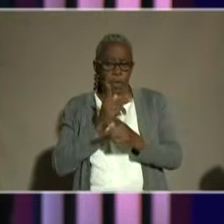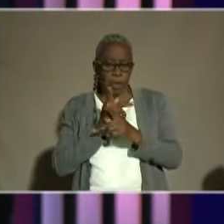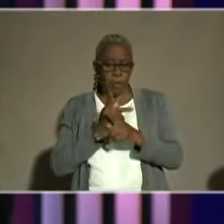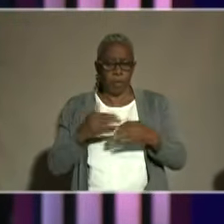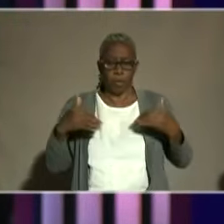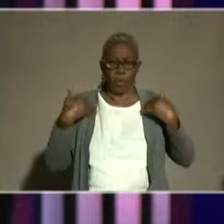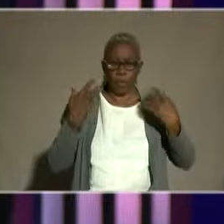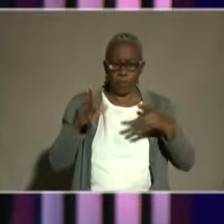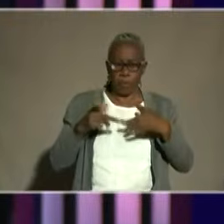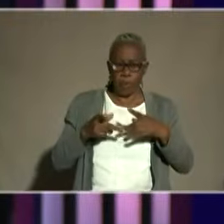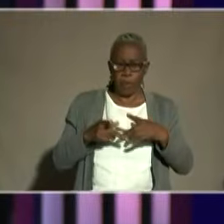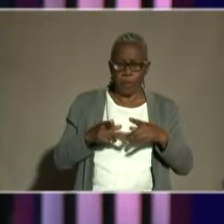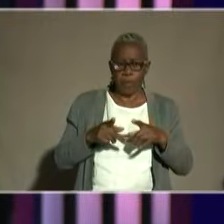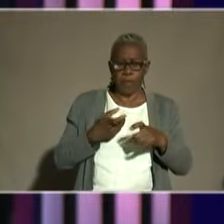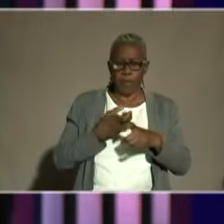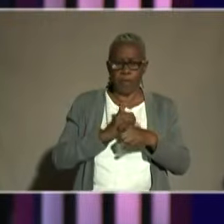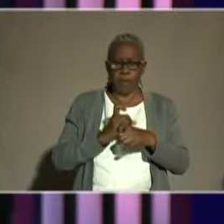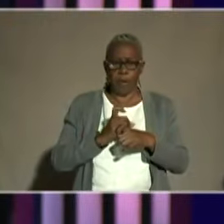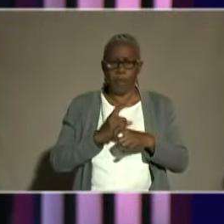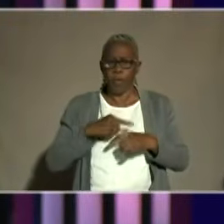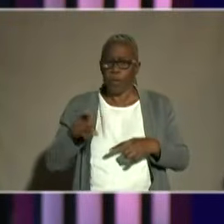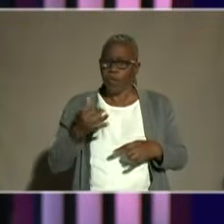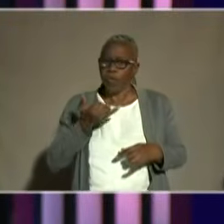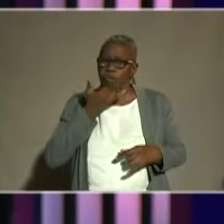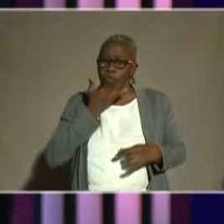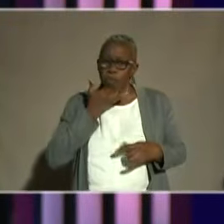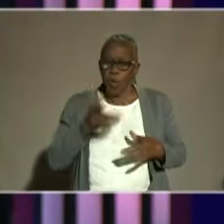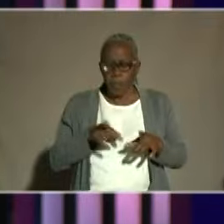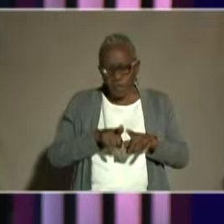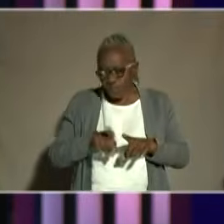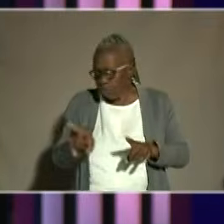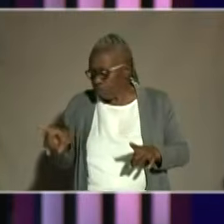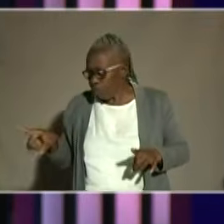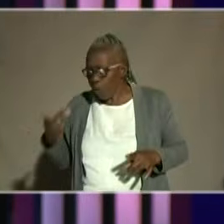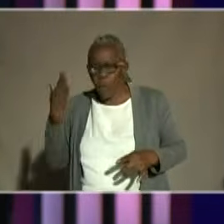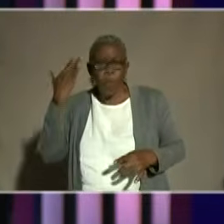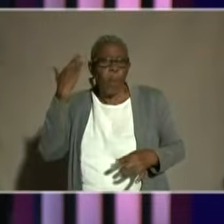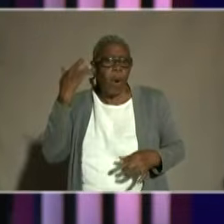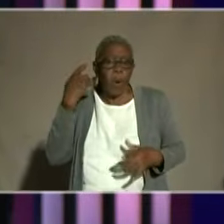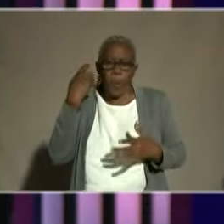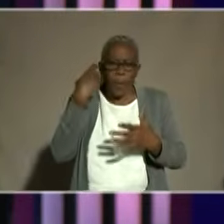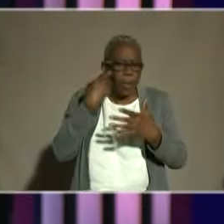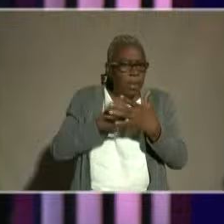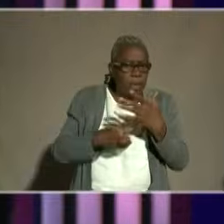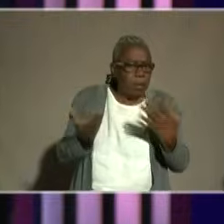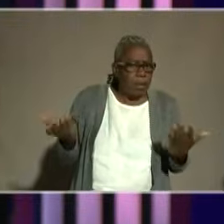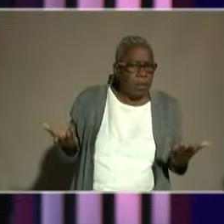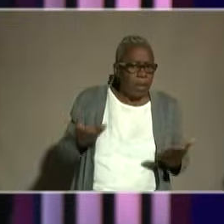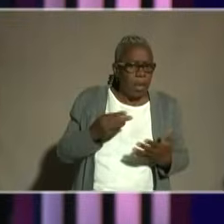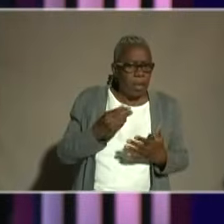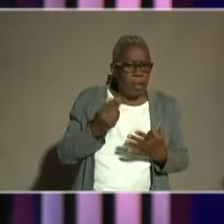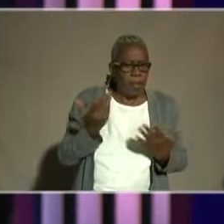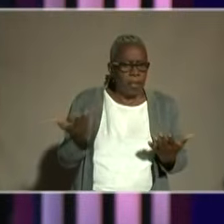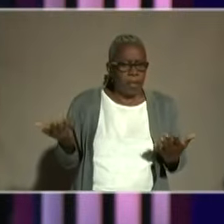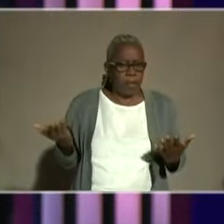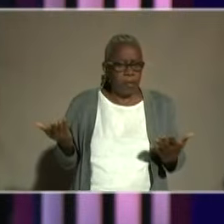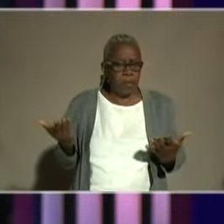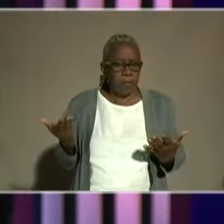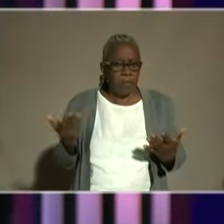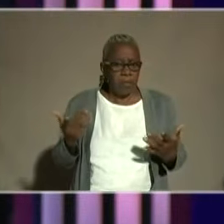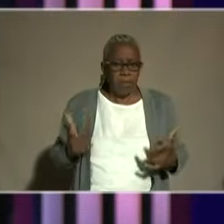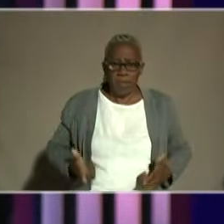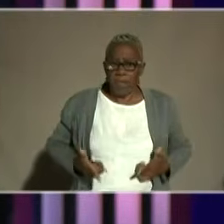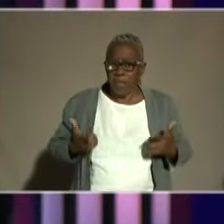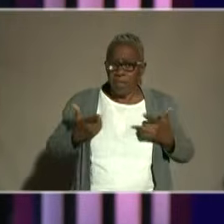people away from straying down the wrong path and so on. Why are we taxing those items? The cost of living is already high. So I don't